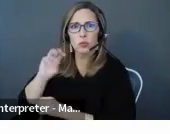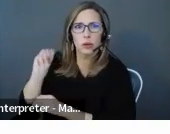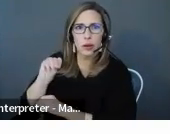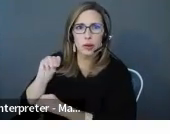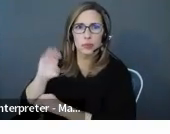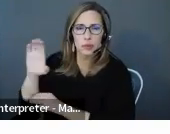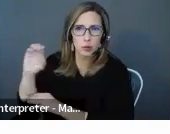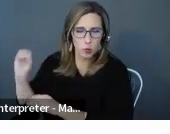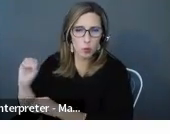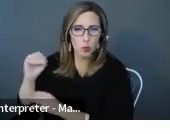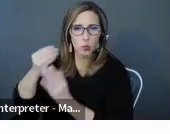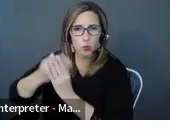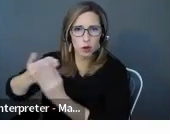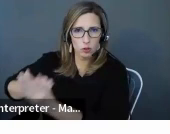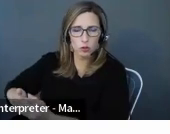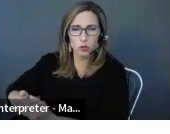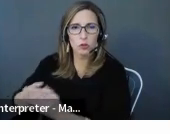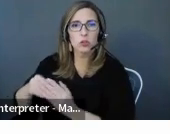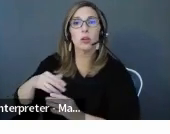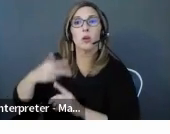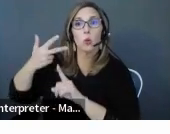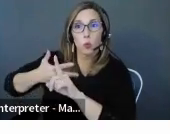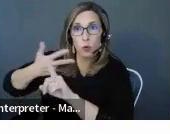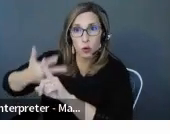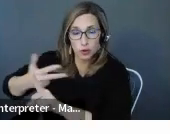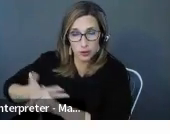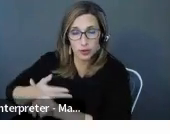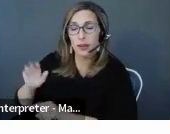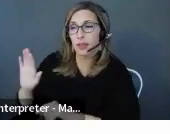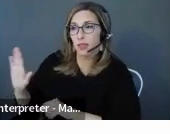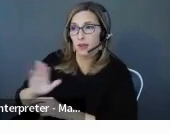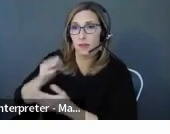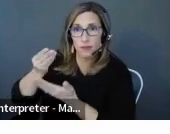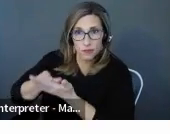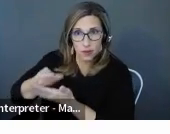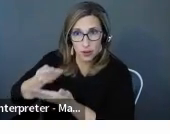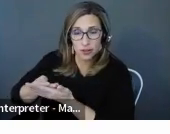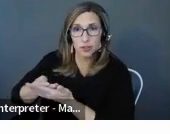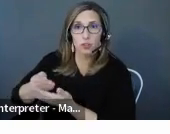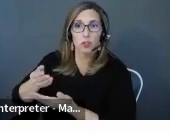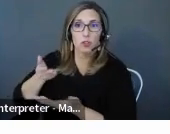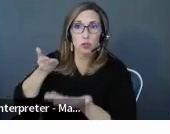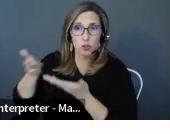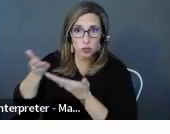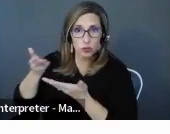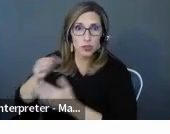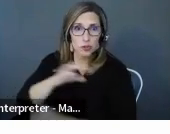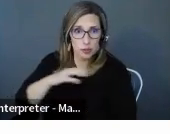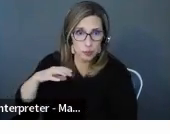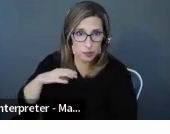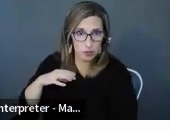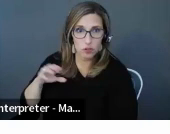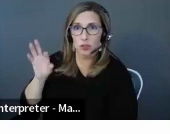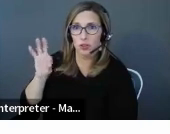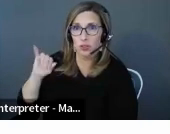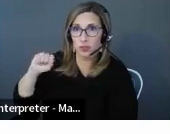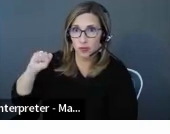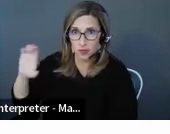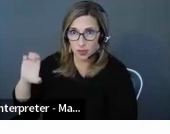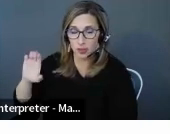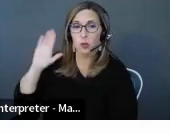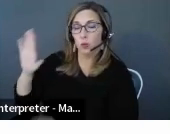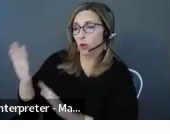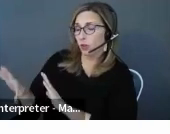records. On a quarterly basis, the KDAD's Financial and Information Services Commission, FISC, identifies a